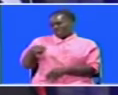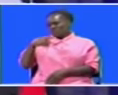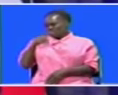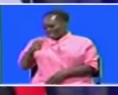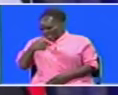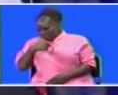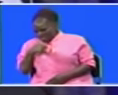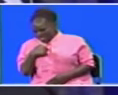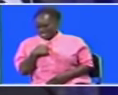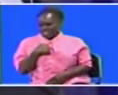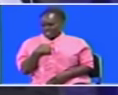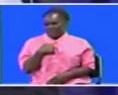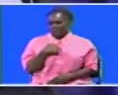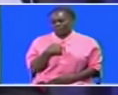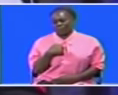me